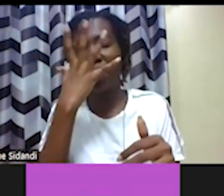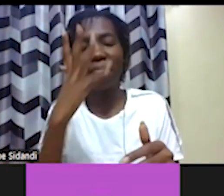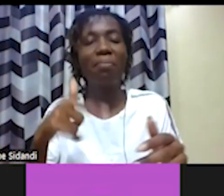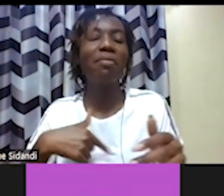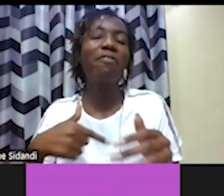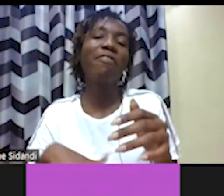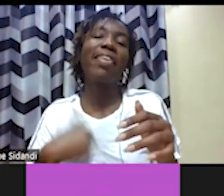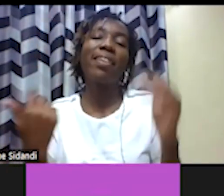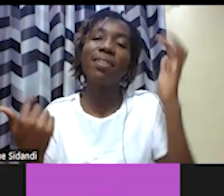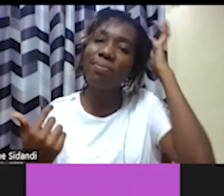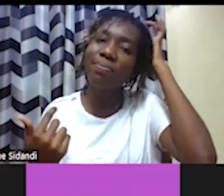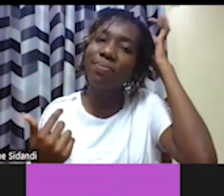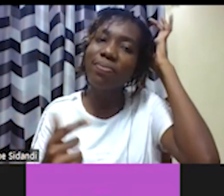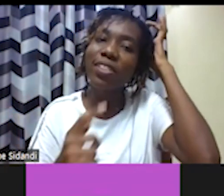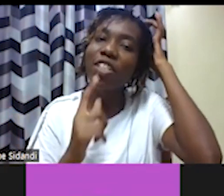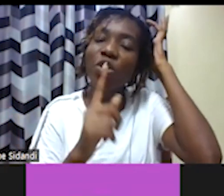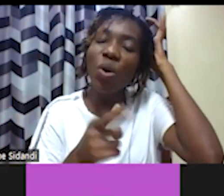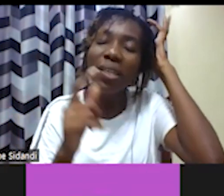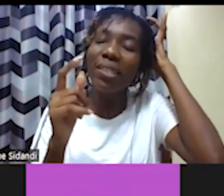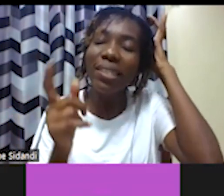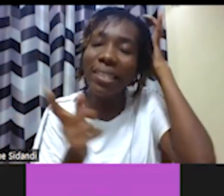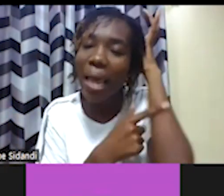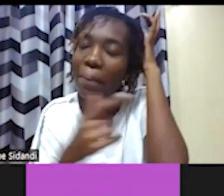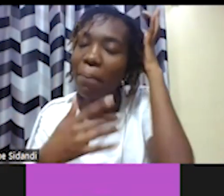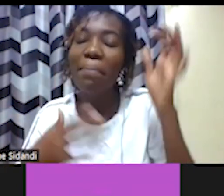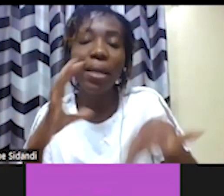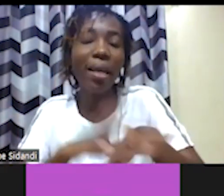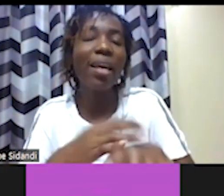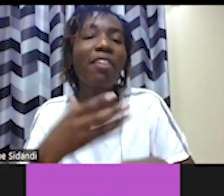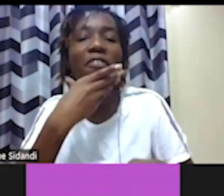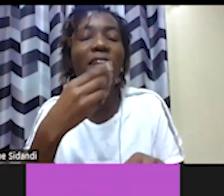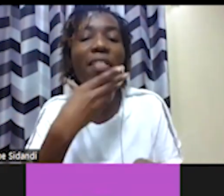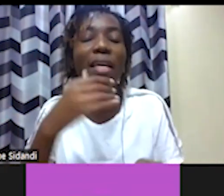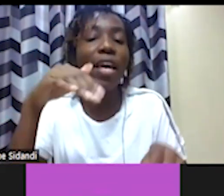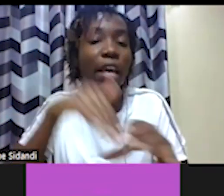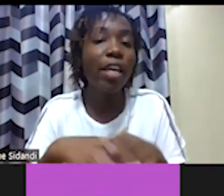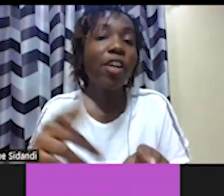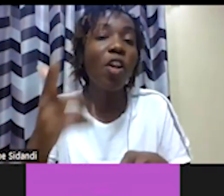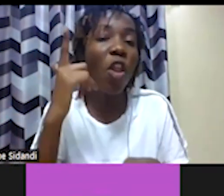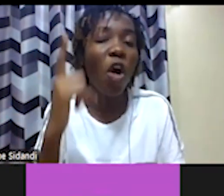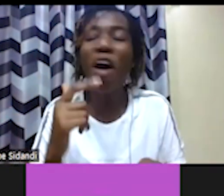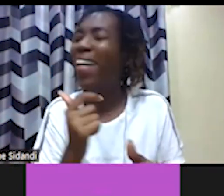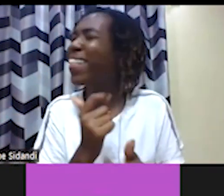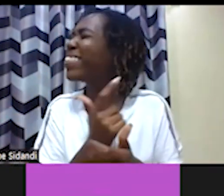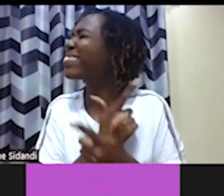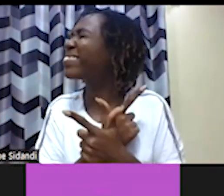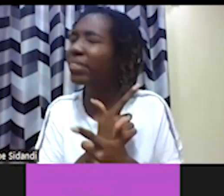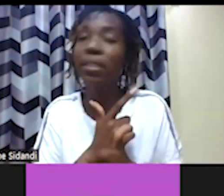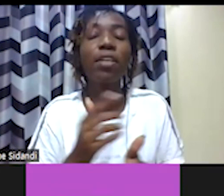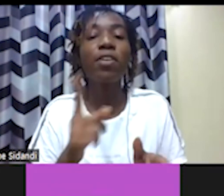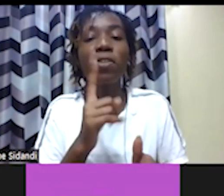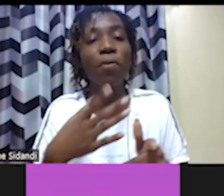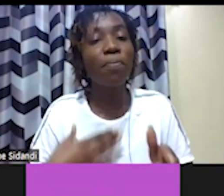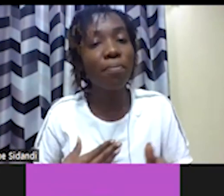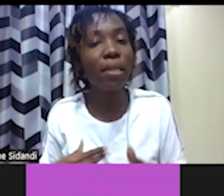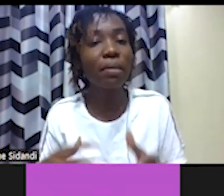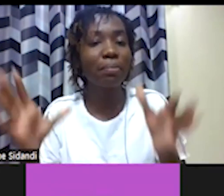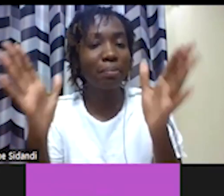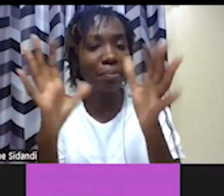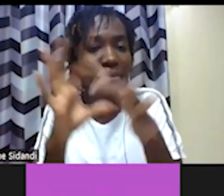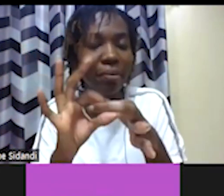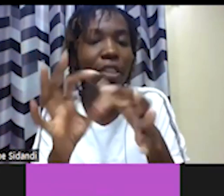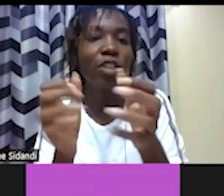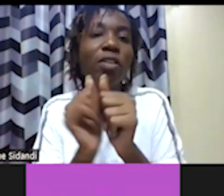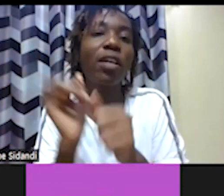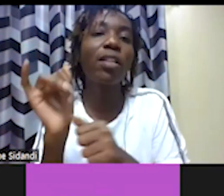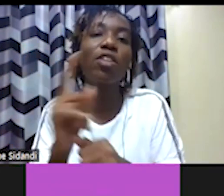felt. So when I found my father-in-law very loving, I got so attached to the people of the valley. And so